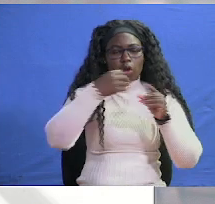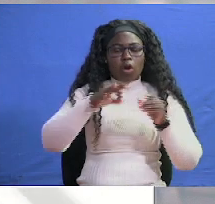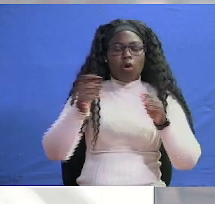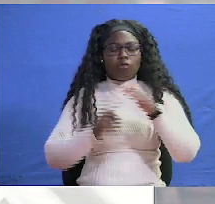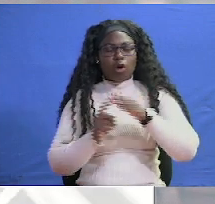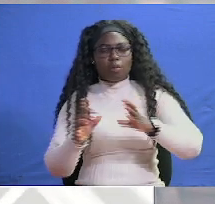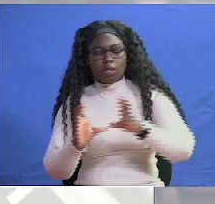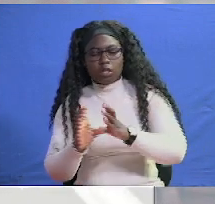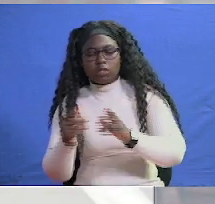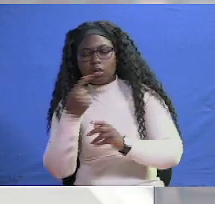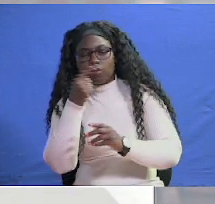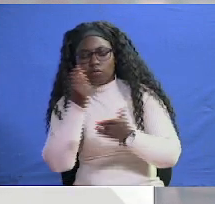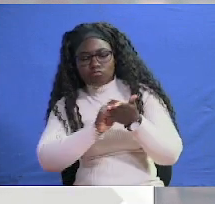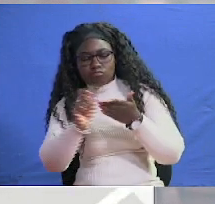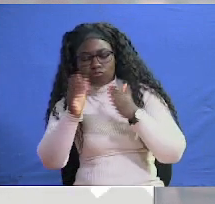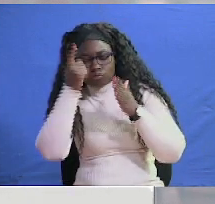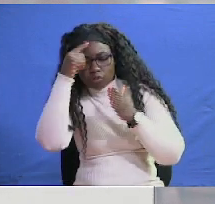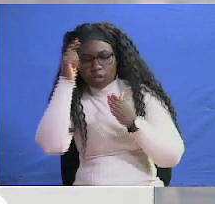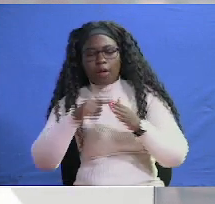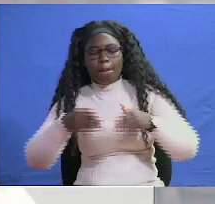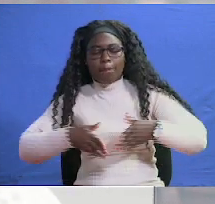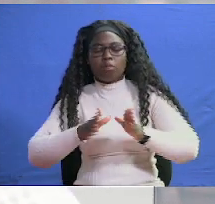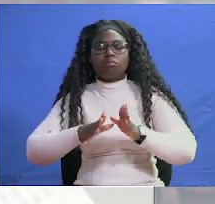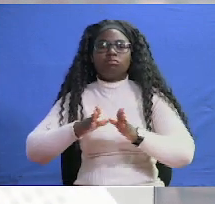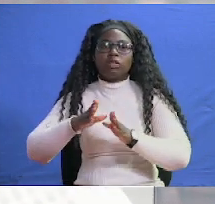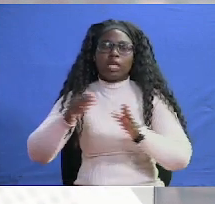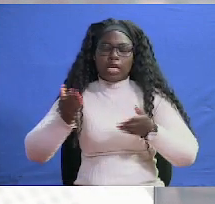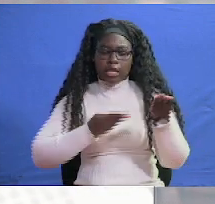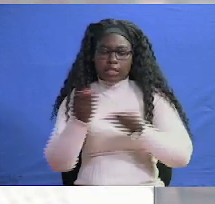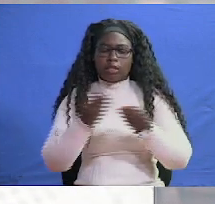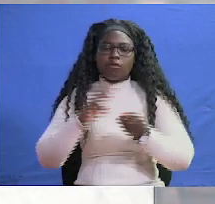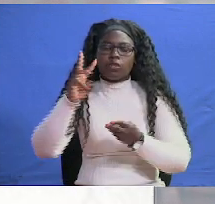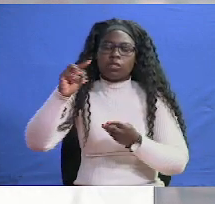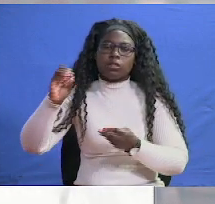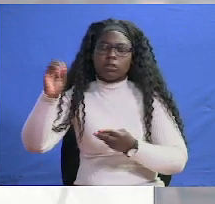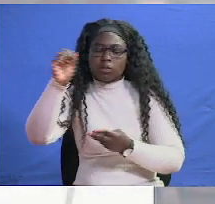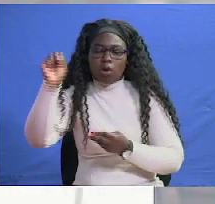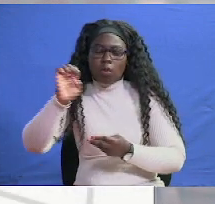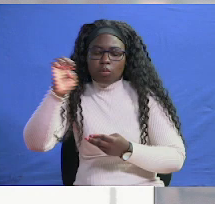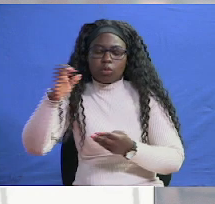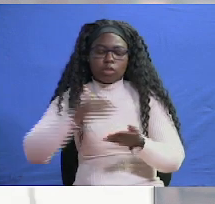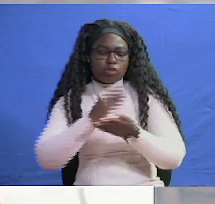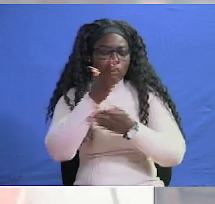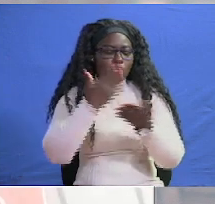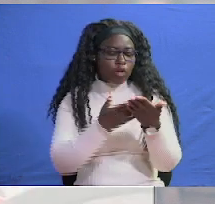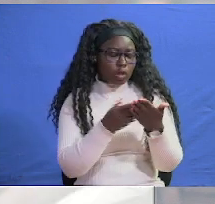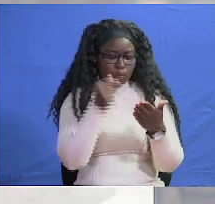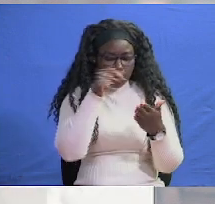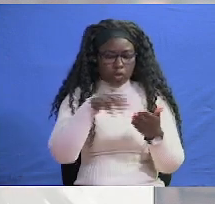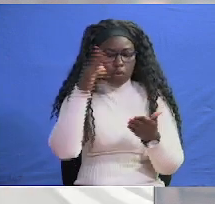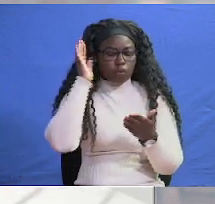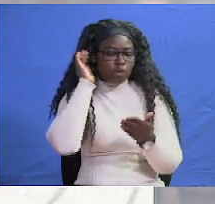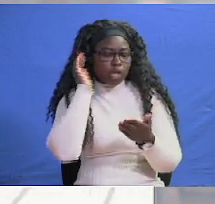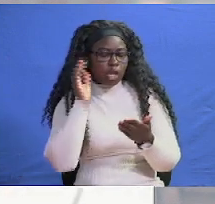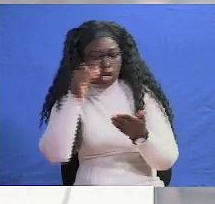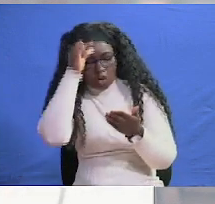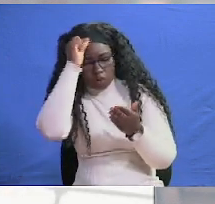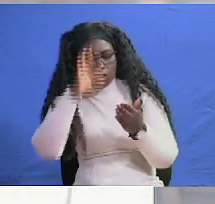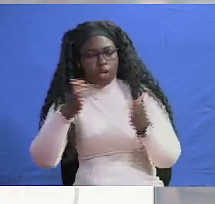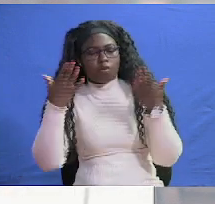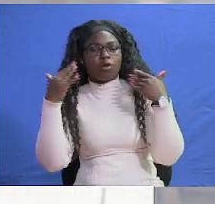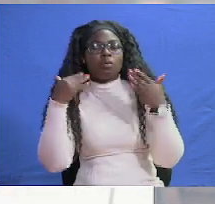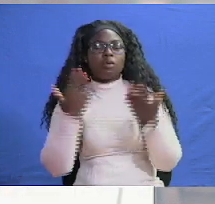Cabinet Secretary for Public Service, Moses Kuria, over his comments on the ongoing impeachment hearing of Meru Governor Kawira